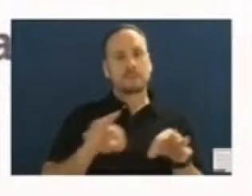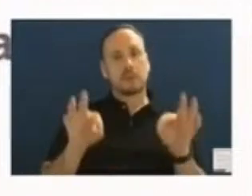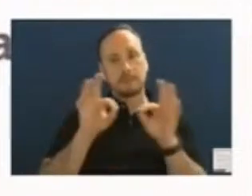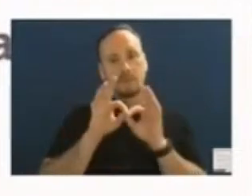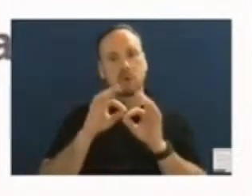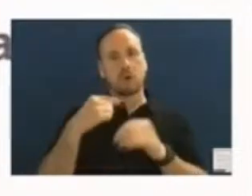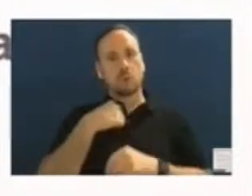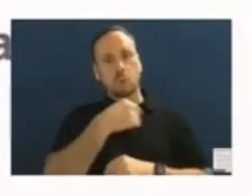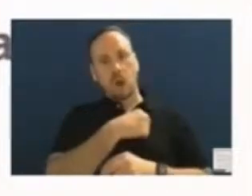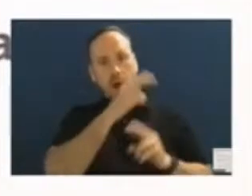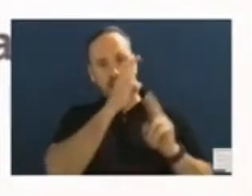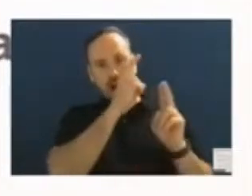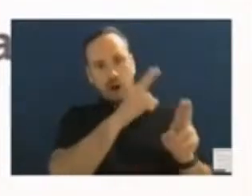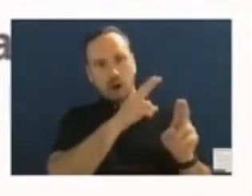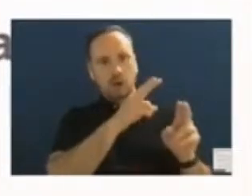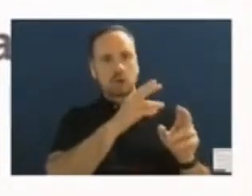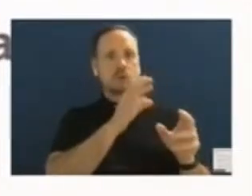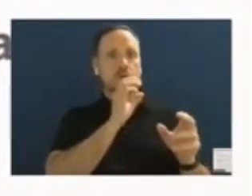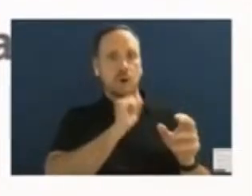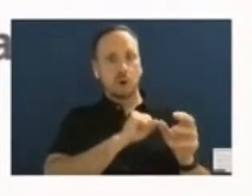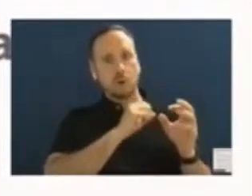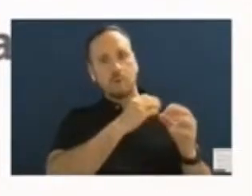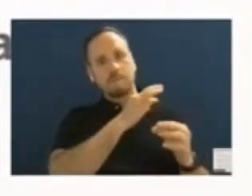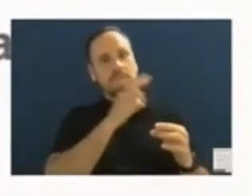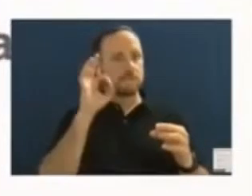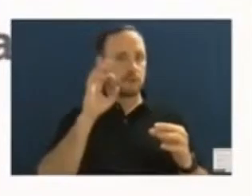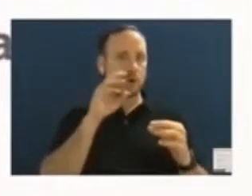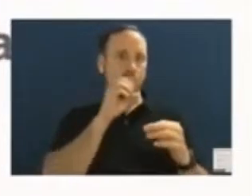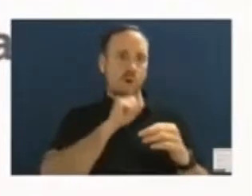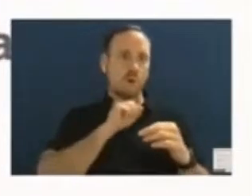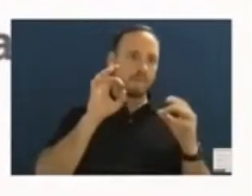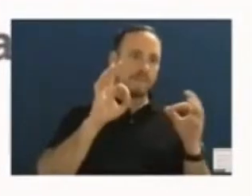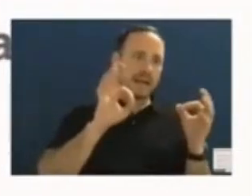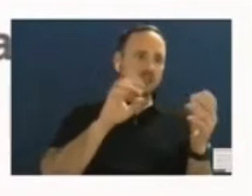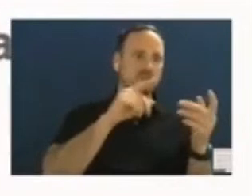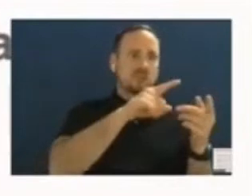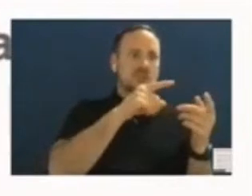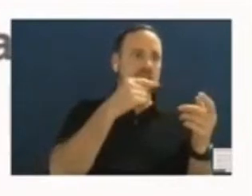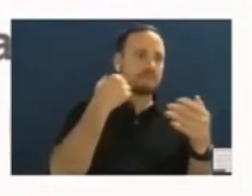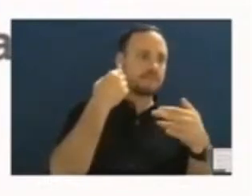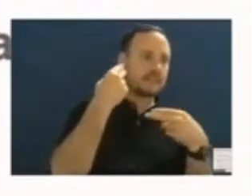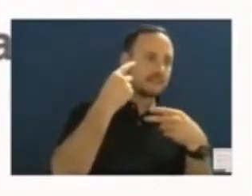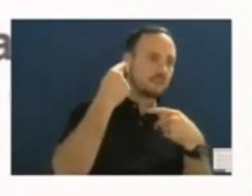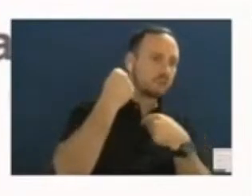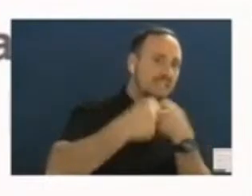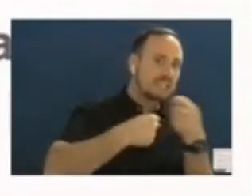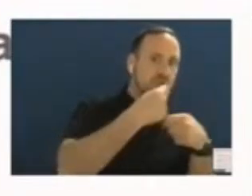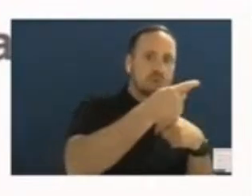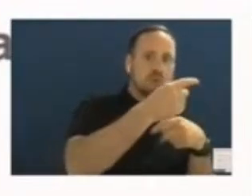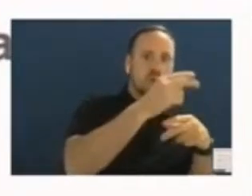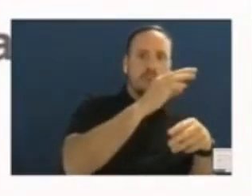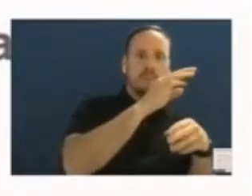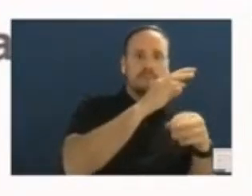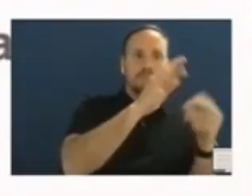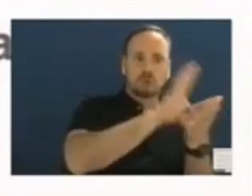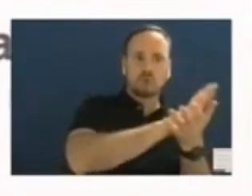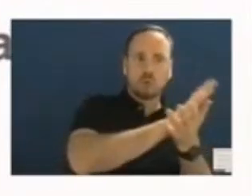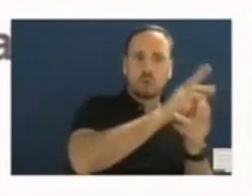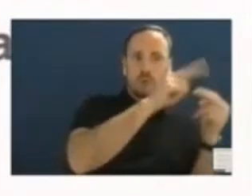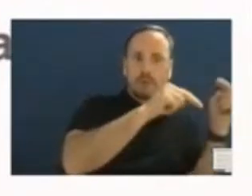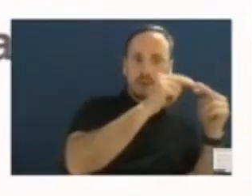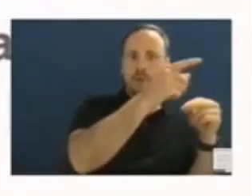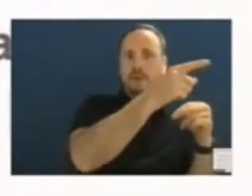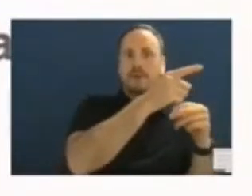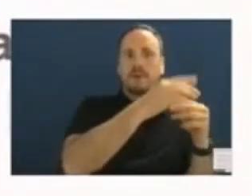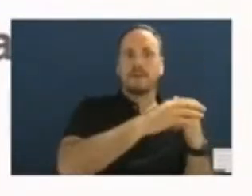and the complexities that come with this Plan B is that we continue to put the joy of teaching and learning and the appreciation that our teachers and